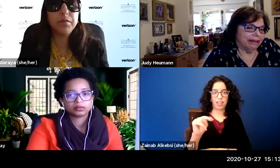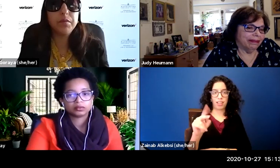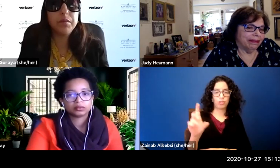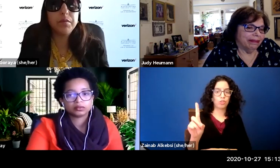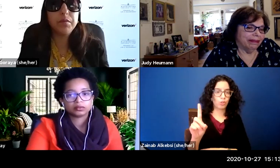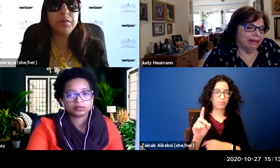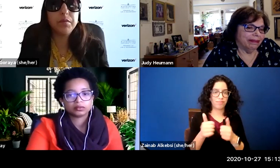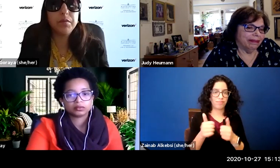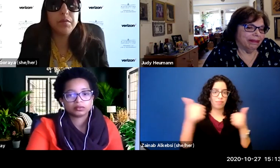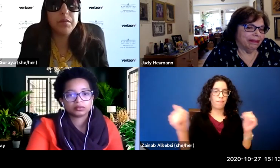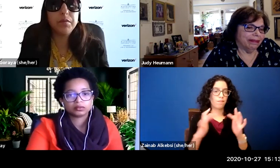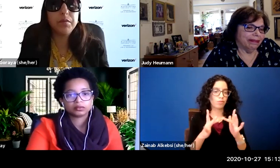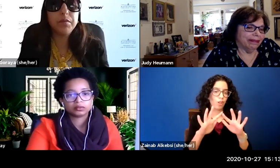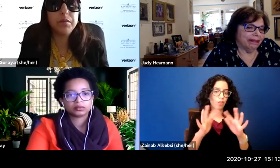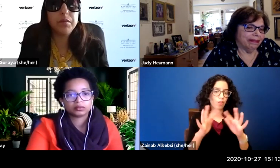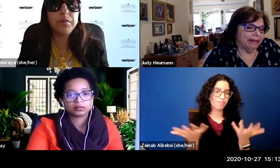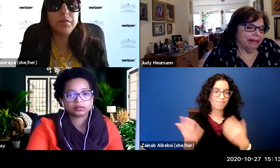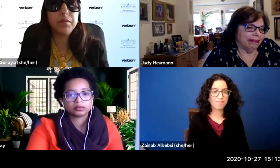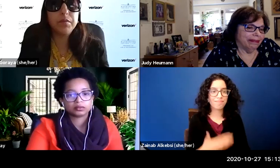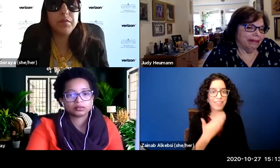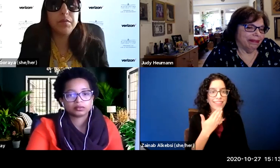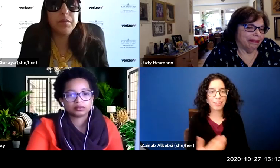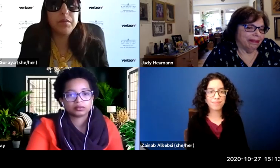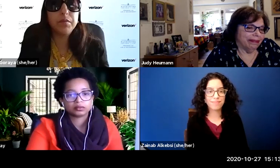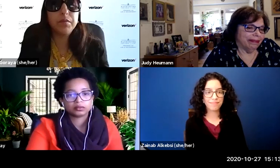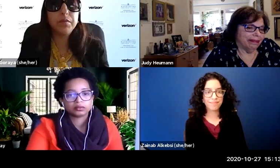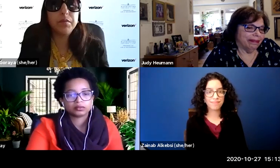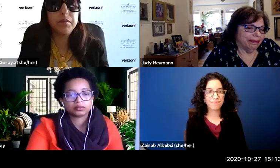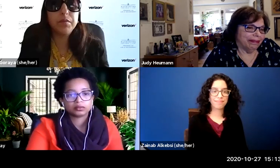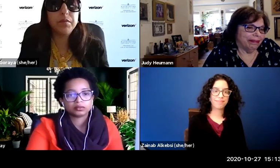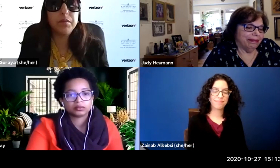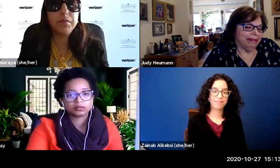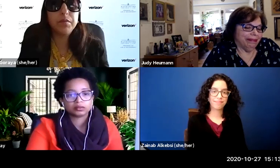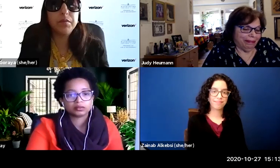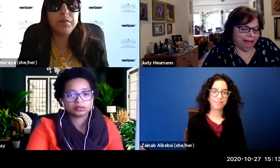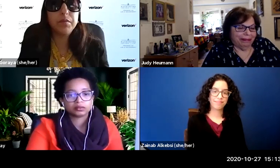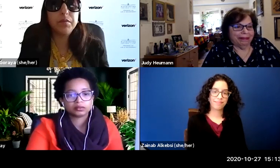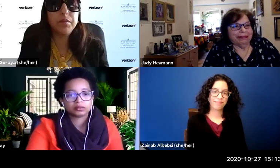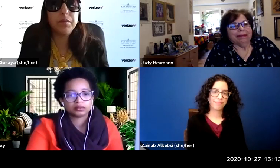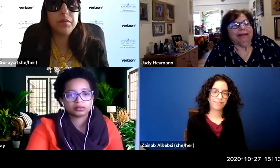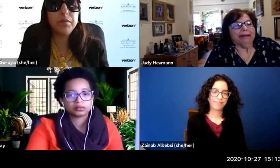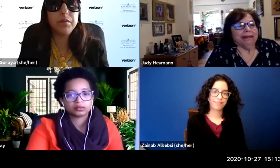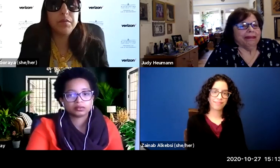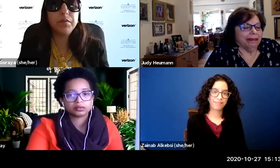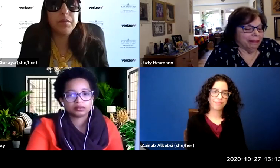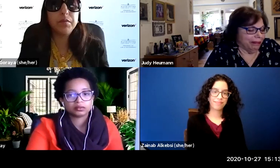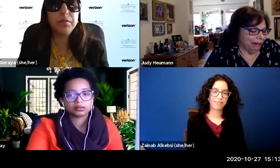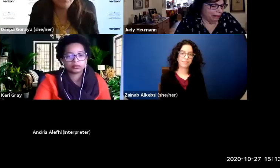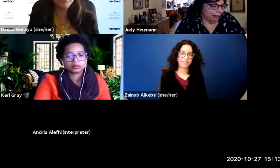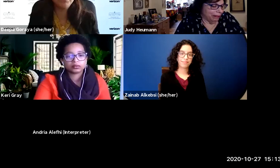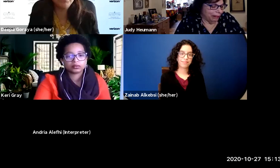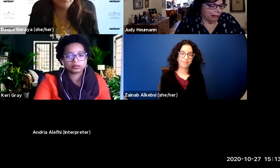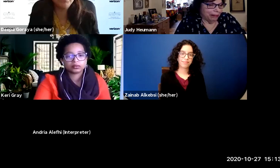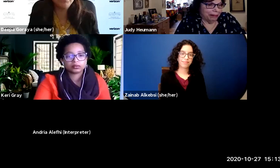people in a pandemic-induced virtual world. Thank you. Thank you, both